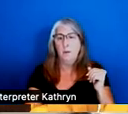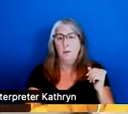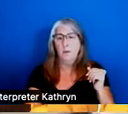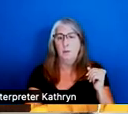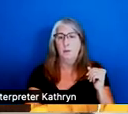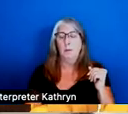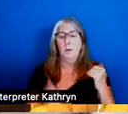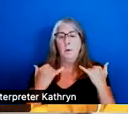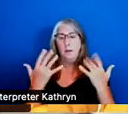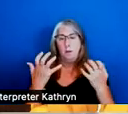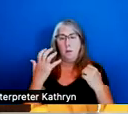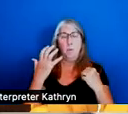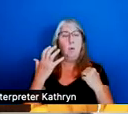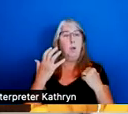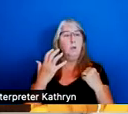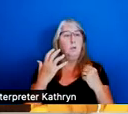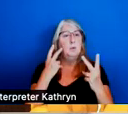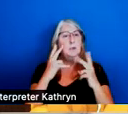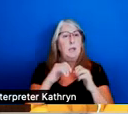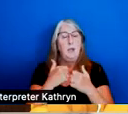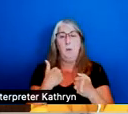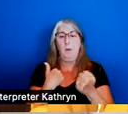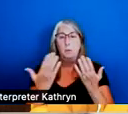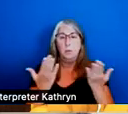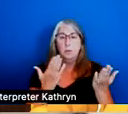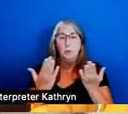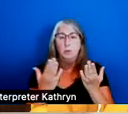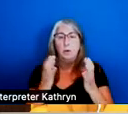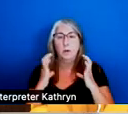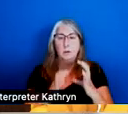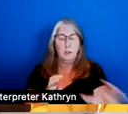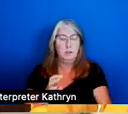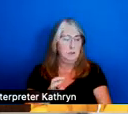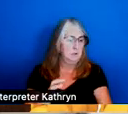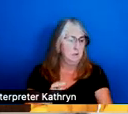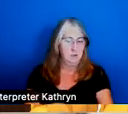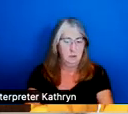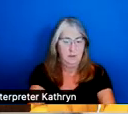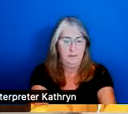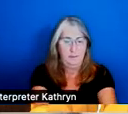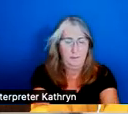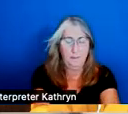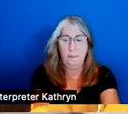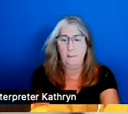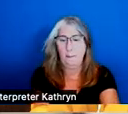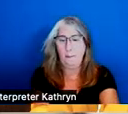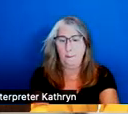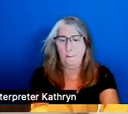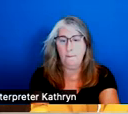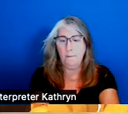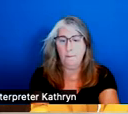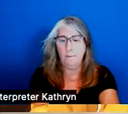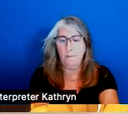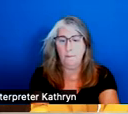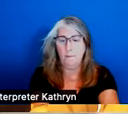and repromise how I will serve our clients, how I will serve our survivors, but also